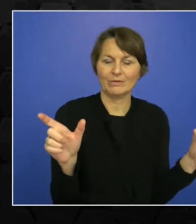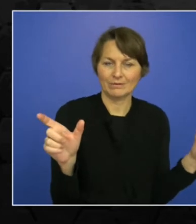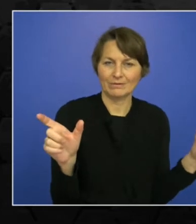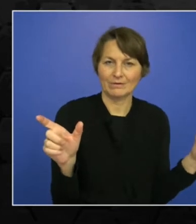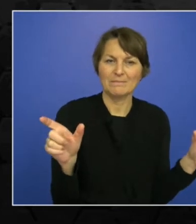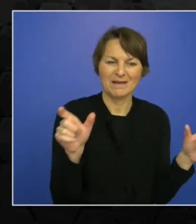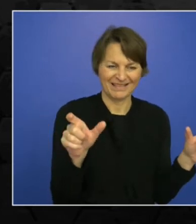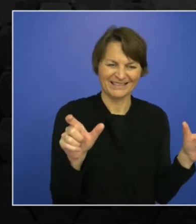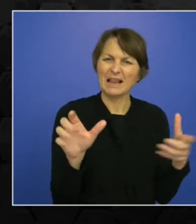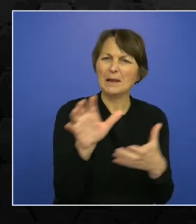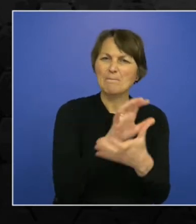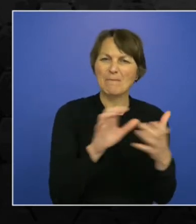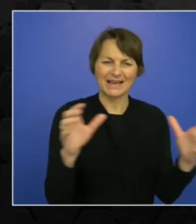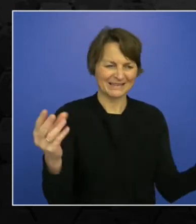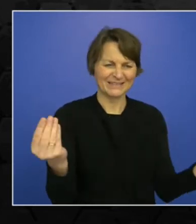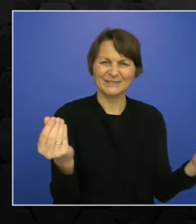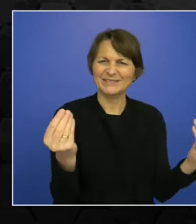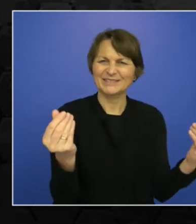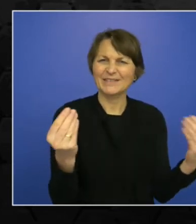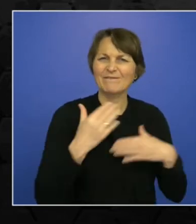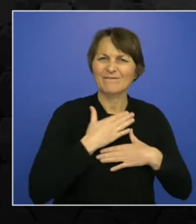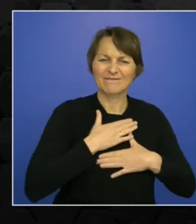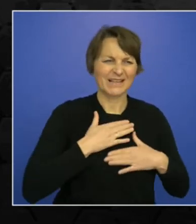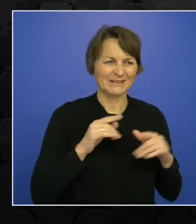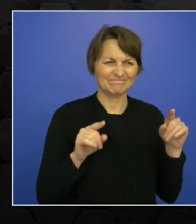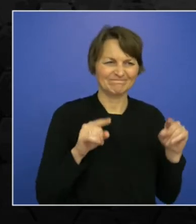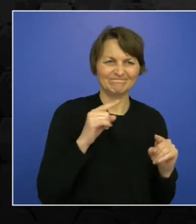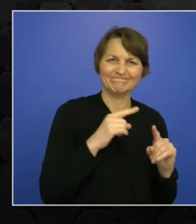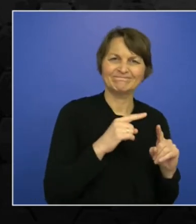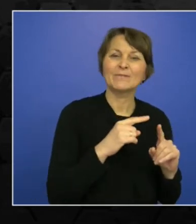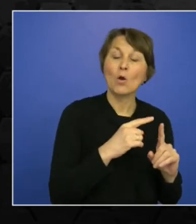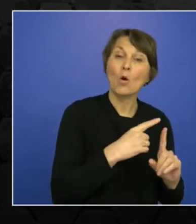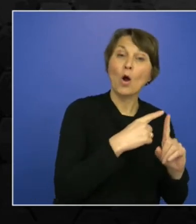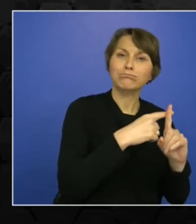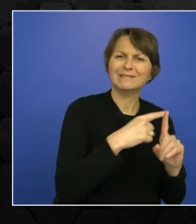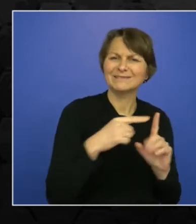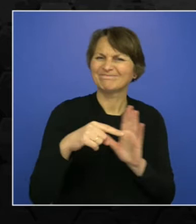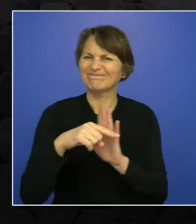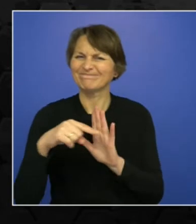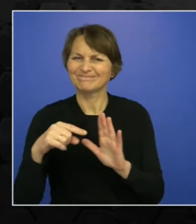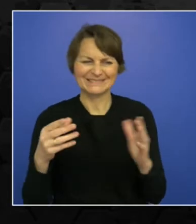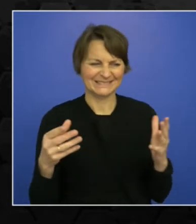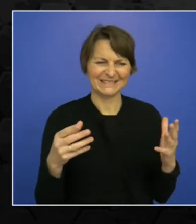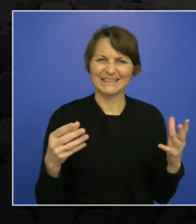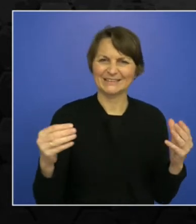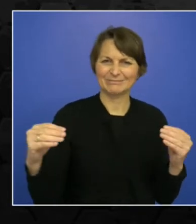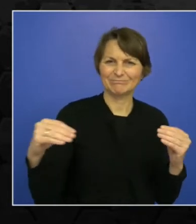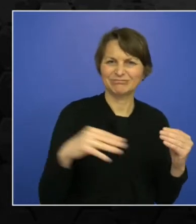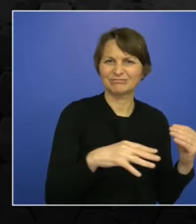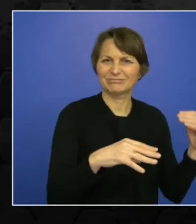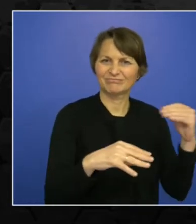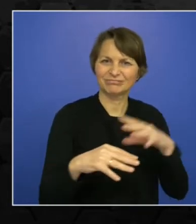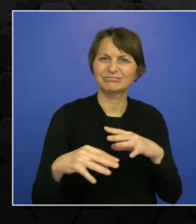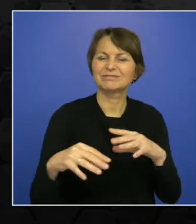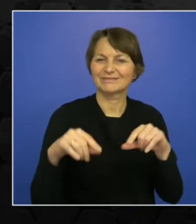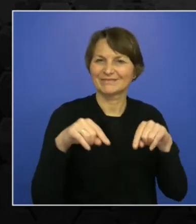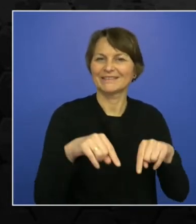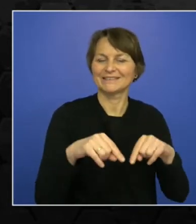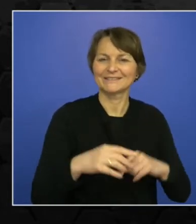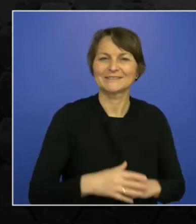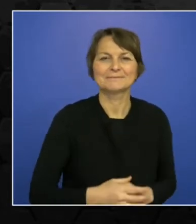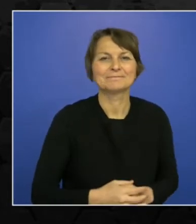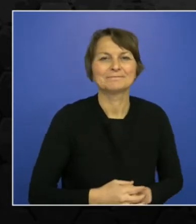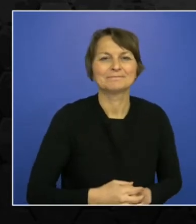mix, I don't know, emotions. So you're getting, oh, negative score was 50, and then